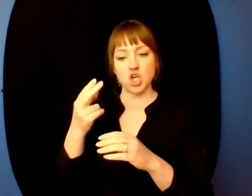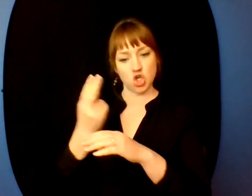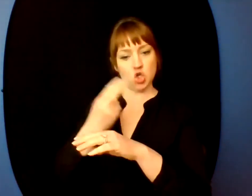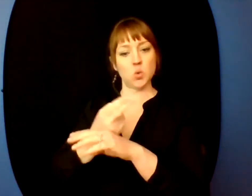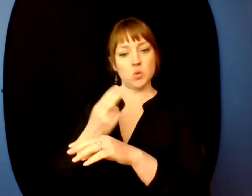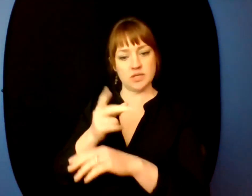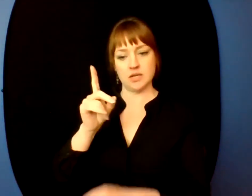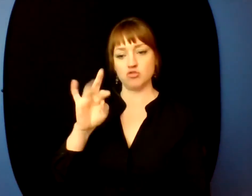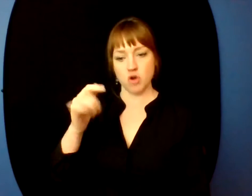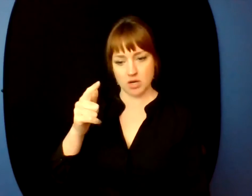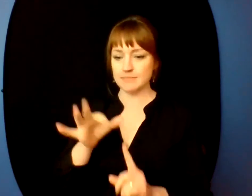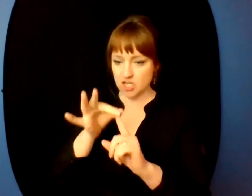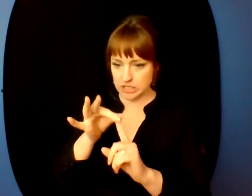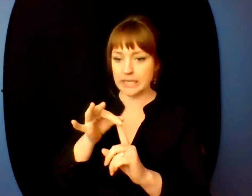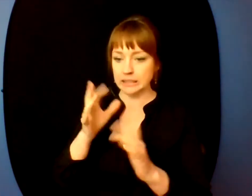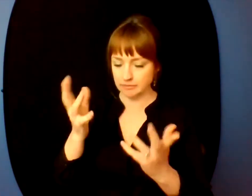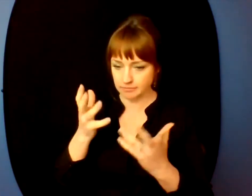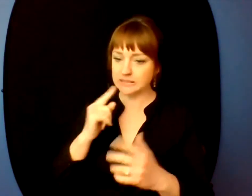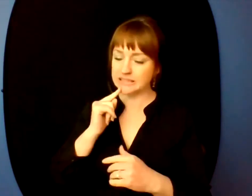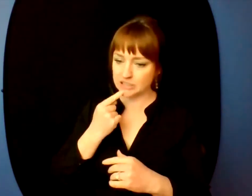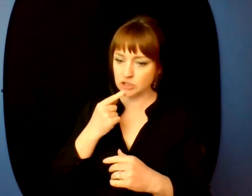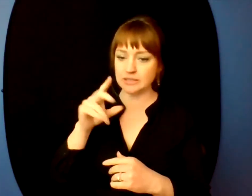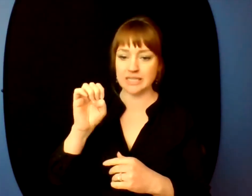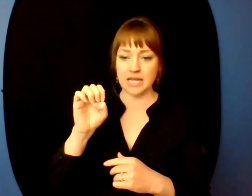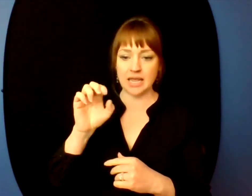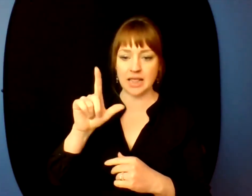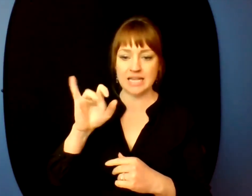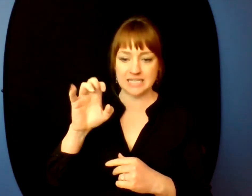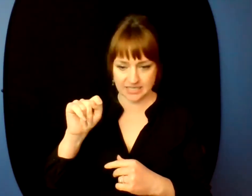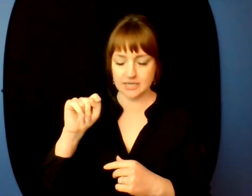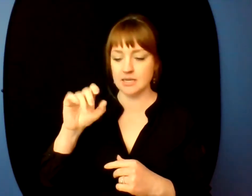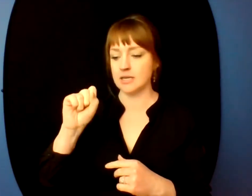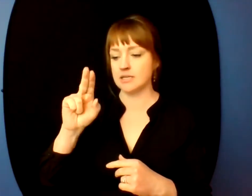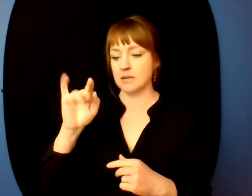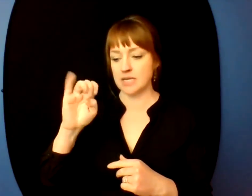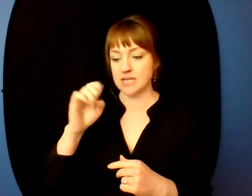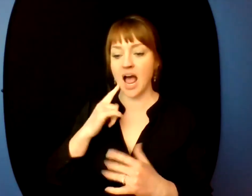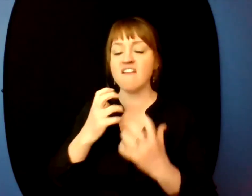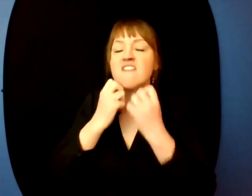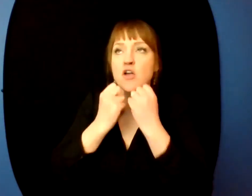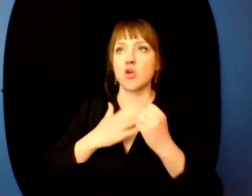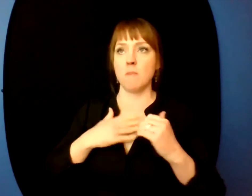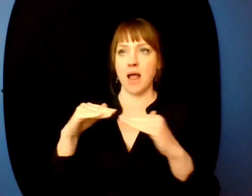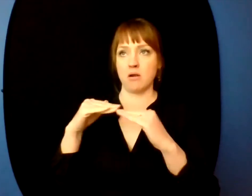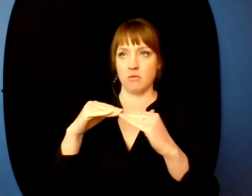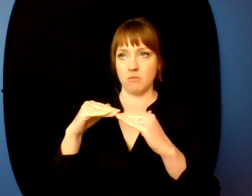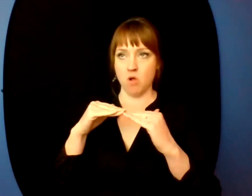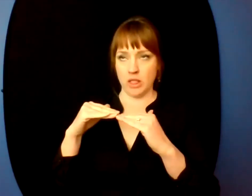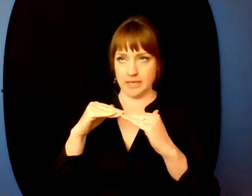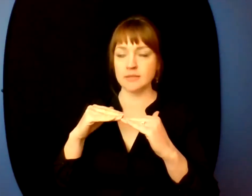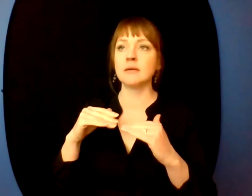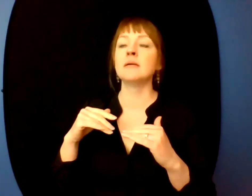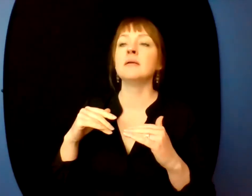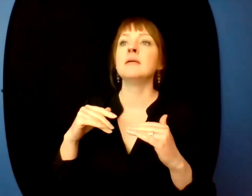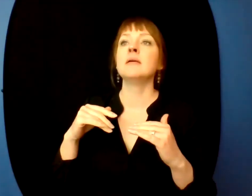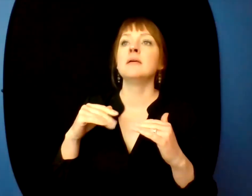especially illicit substance. I value my colleagues, and I always say, allow the people who know